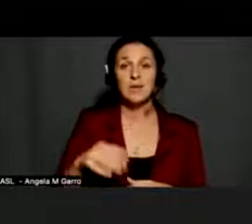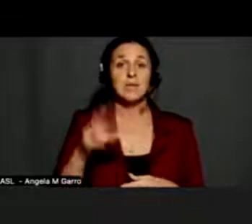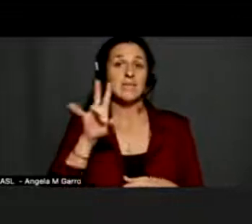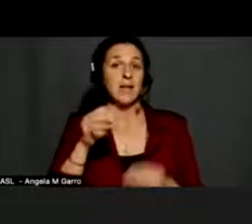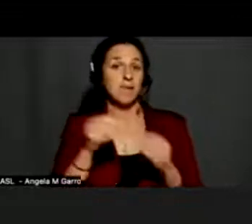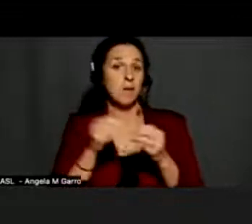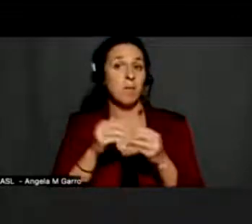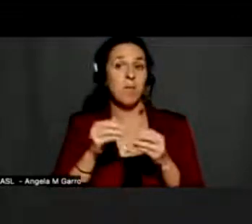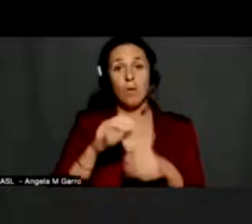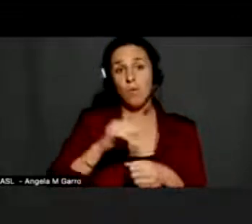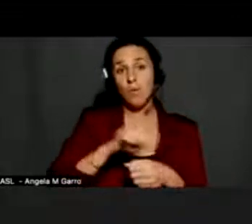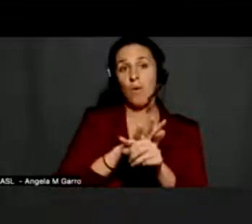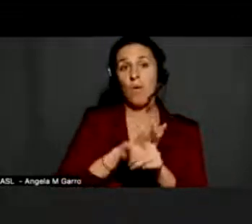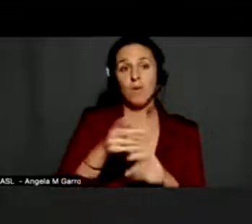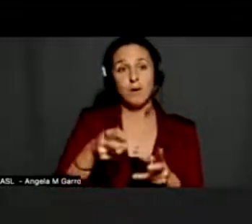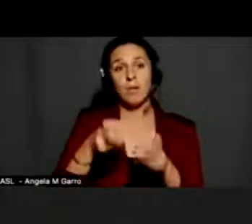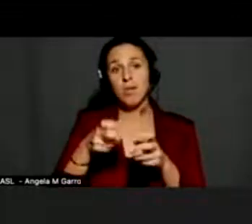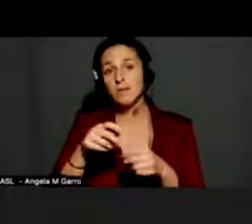of the year.